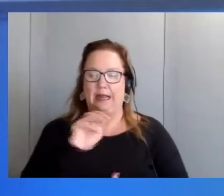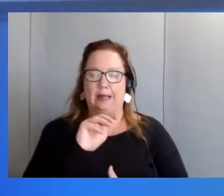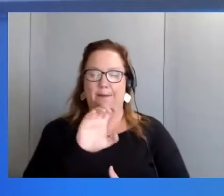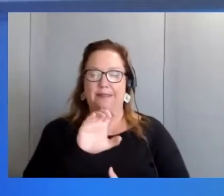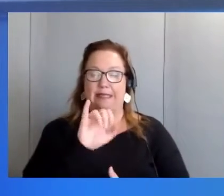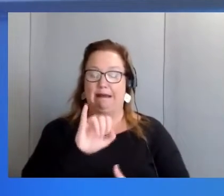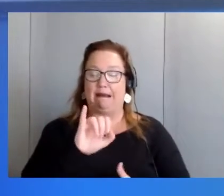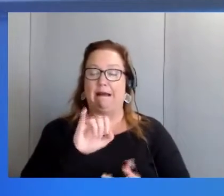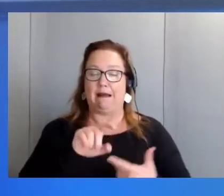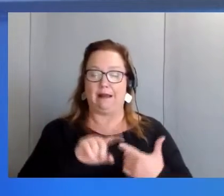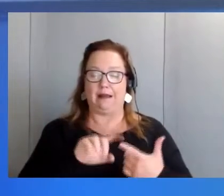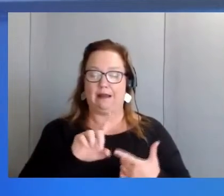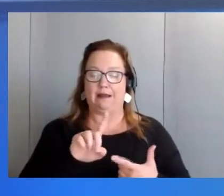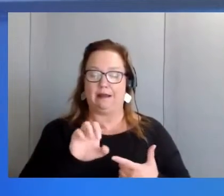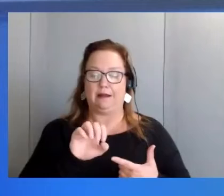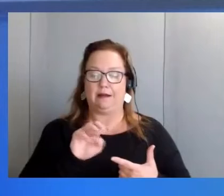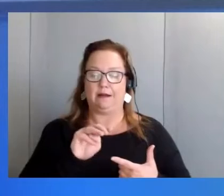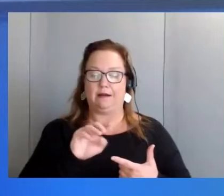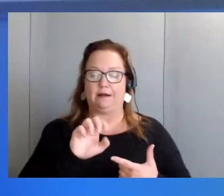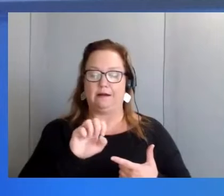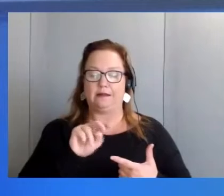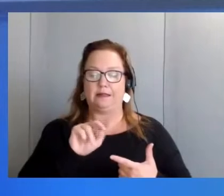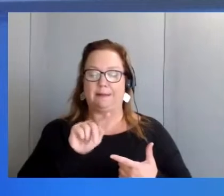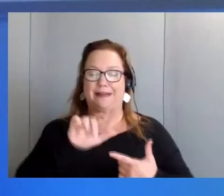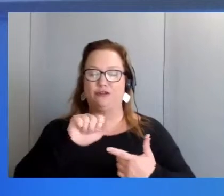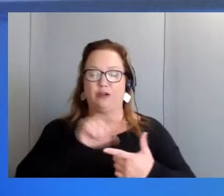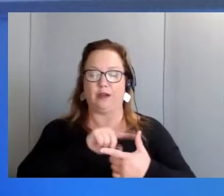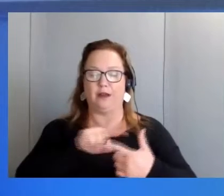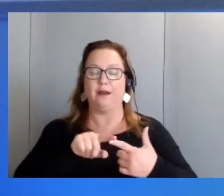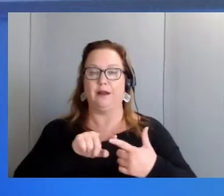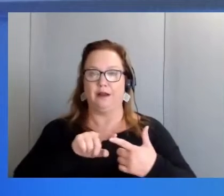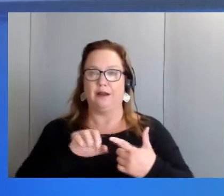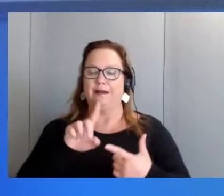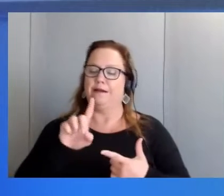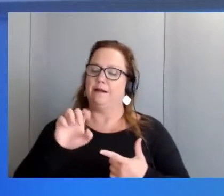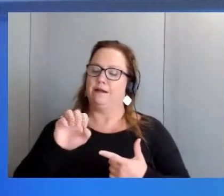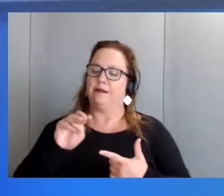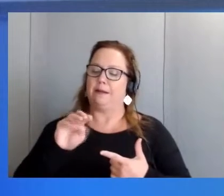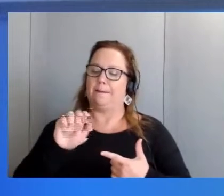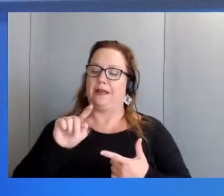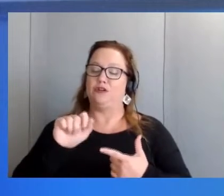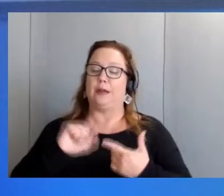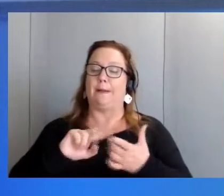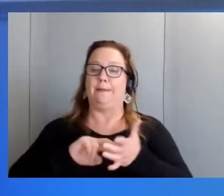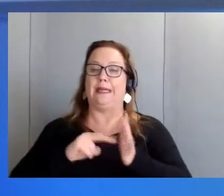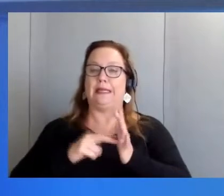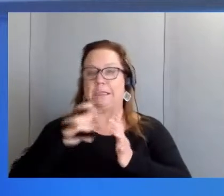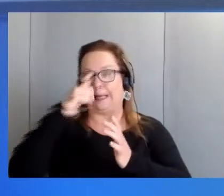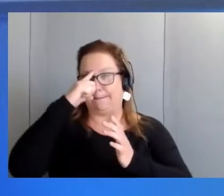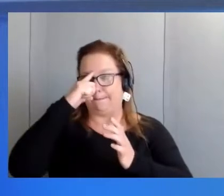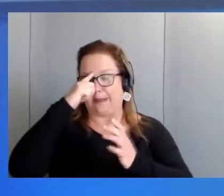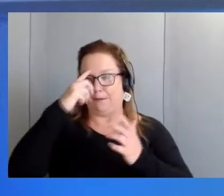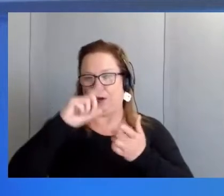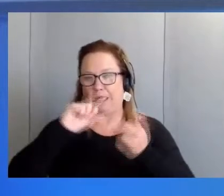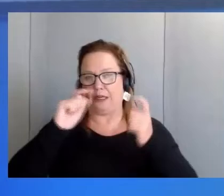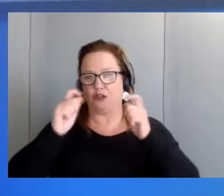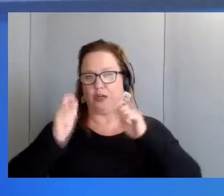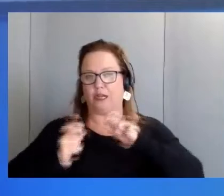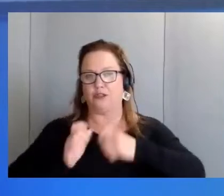of a matter of degree. Dementia, all it means is memory changes that interfere with daily function. So